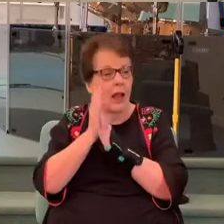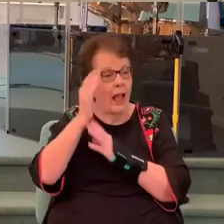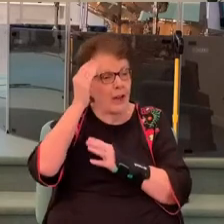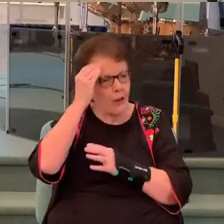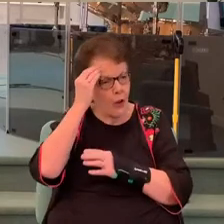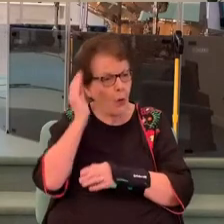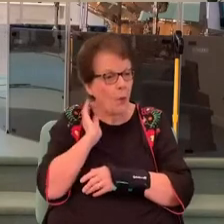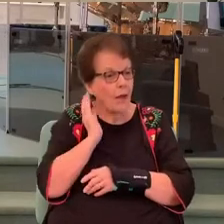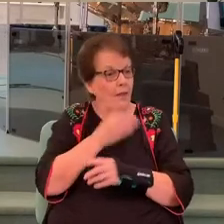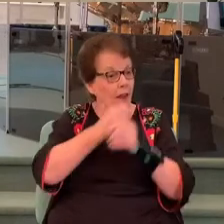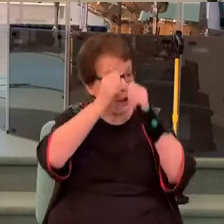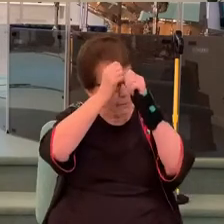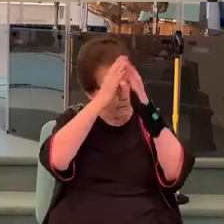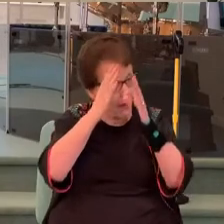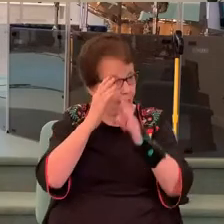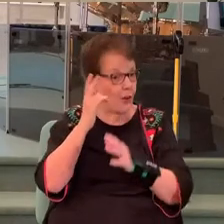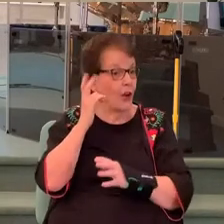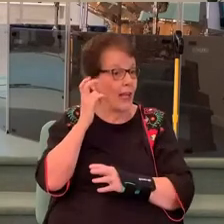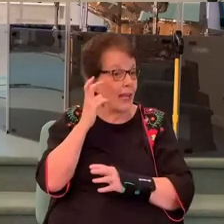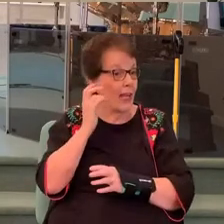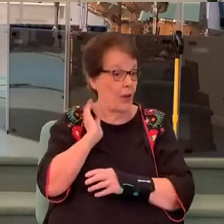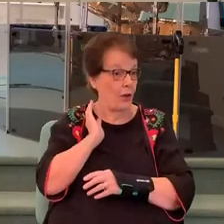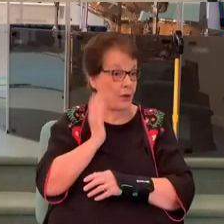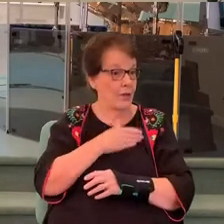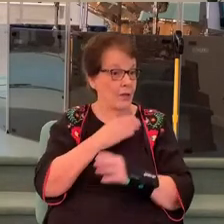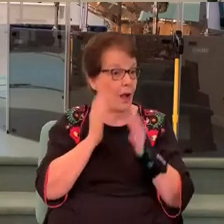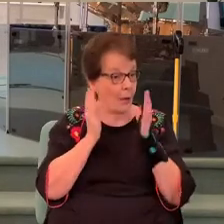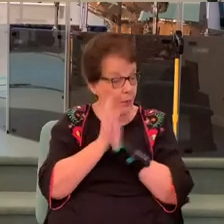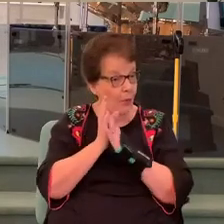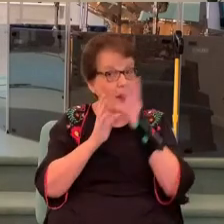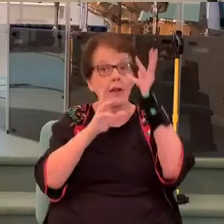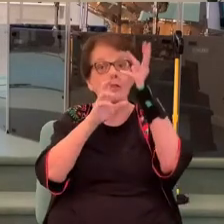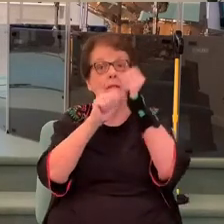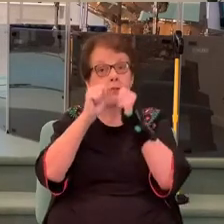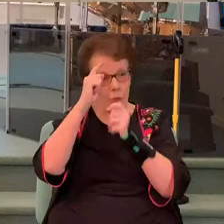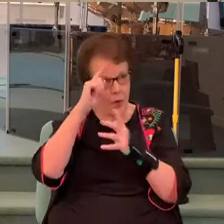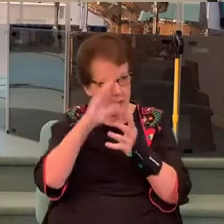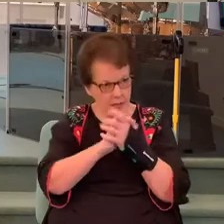hears our prayers of trust and belief.